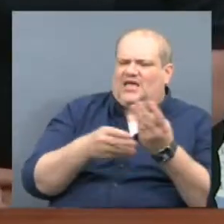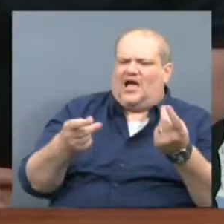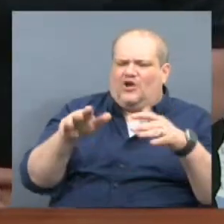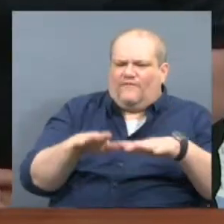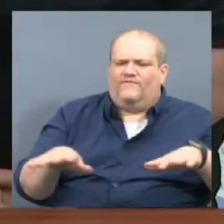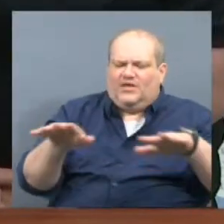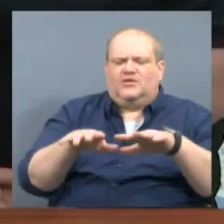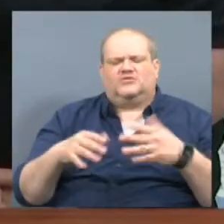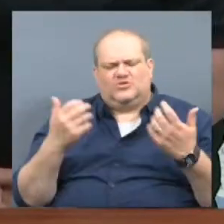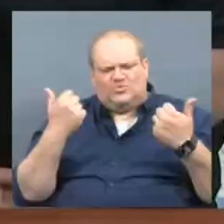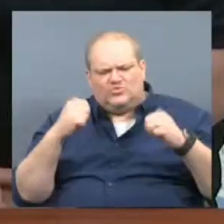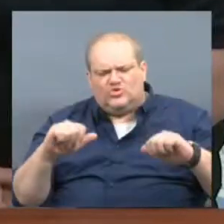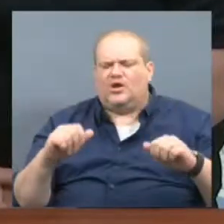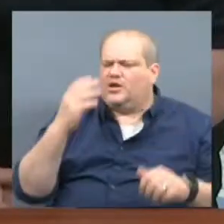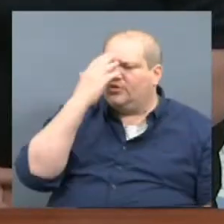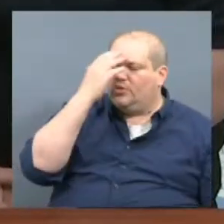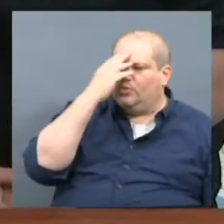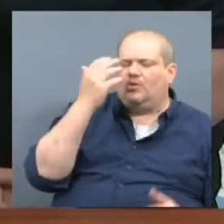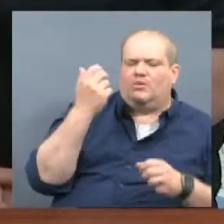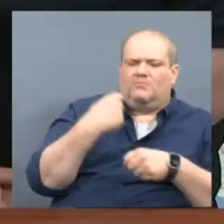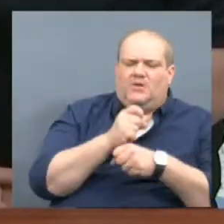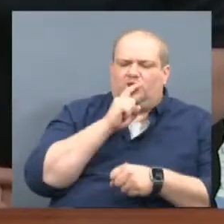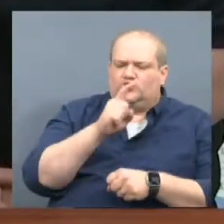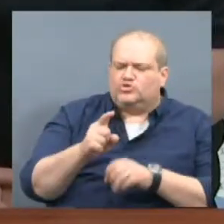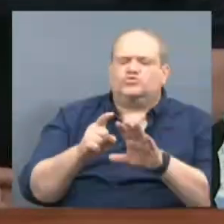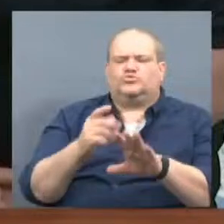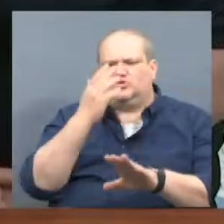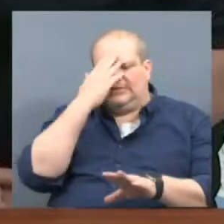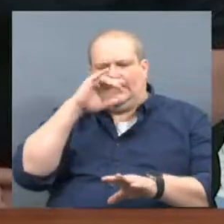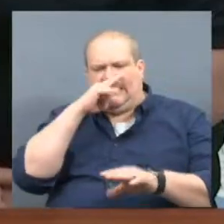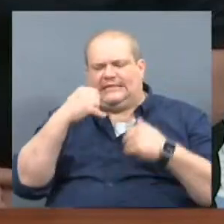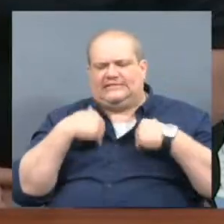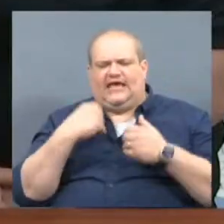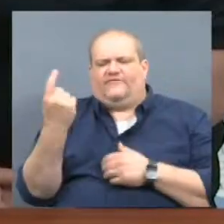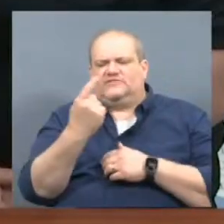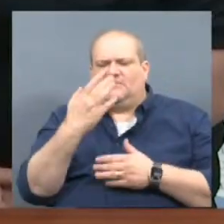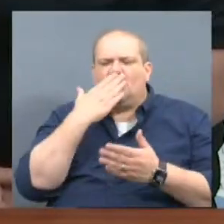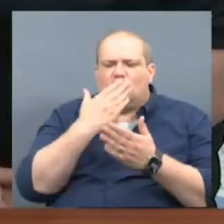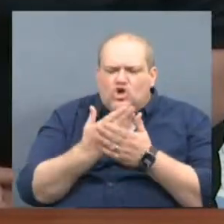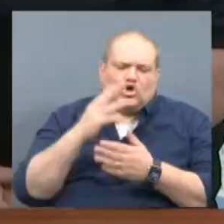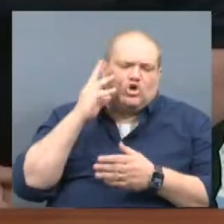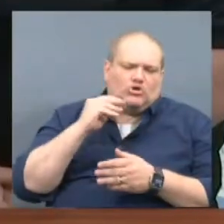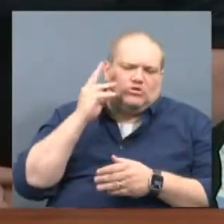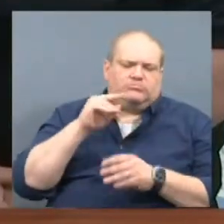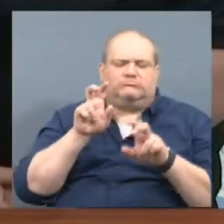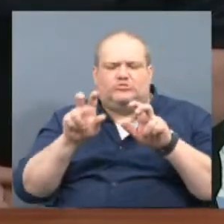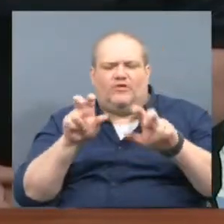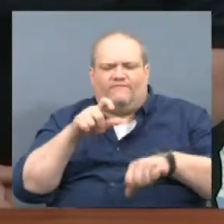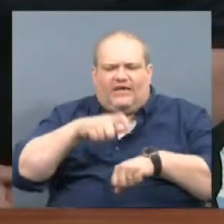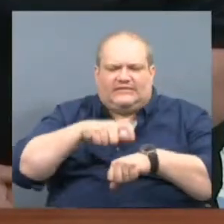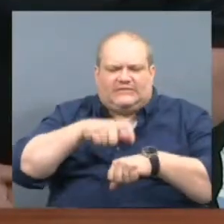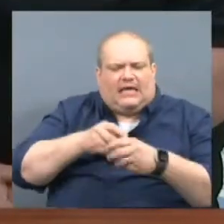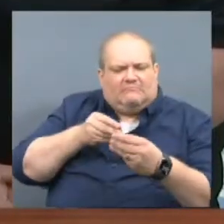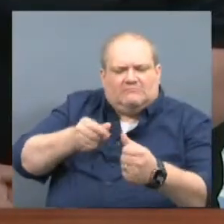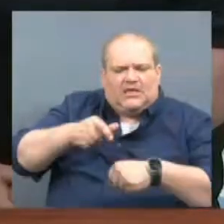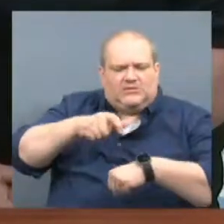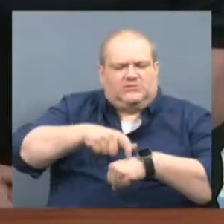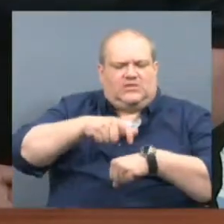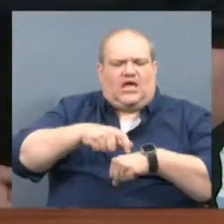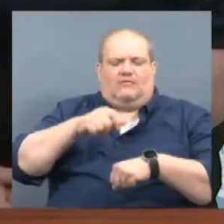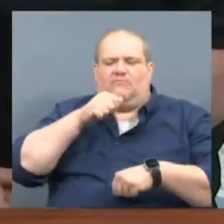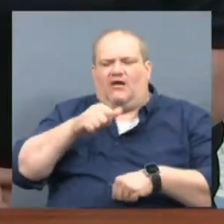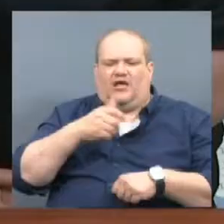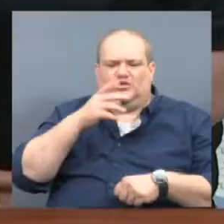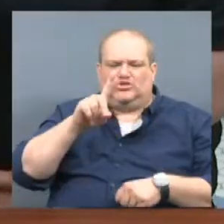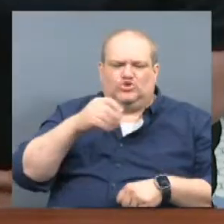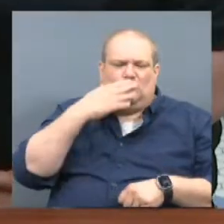We're trying to trying to make sure that, kids have something good to invest their time in instead of doing